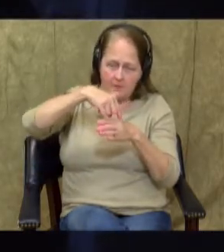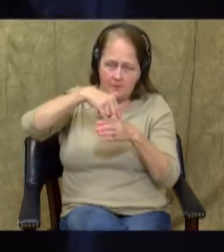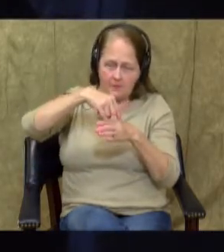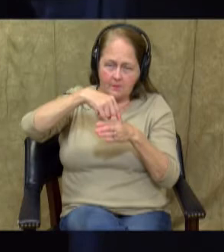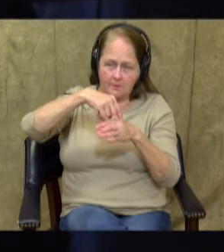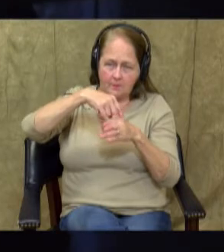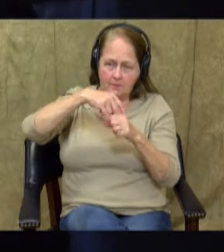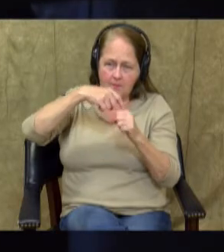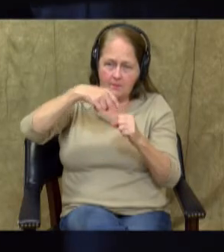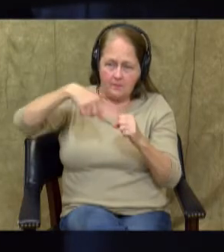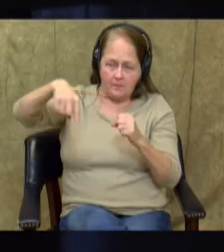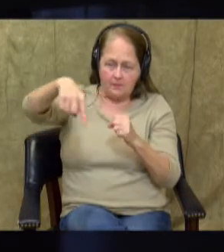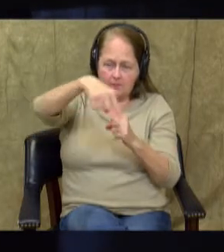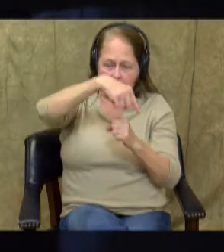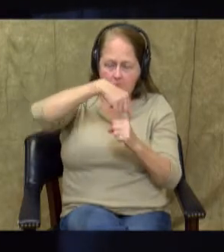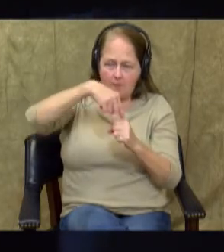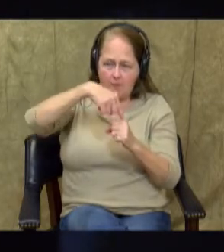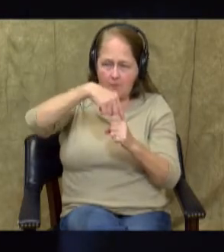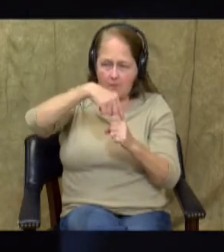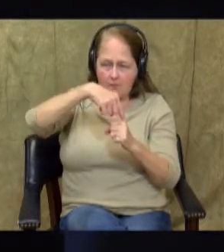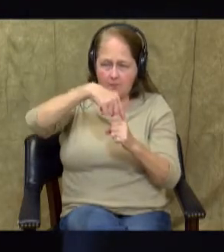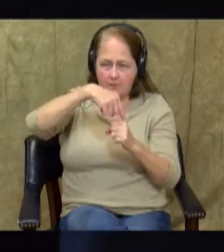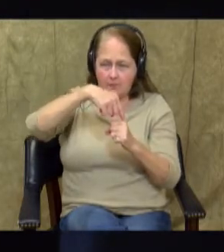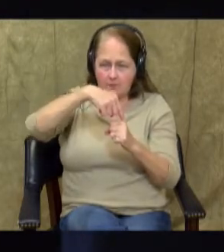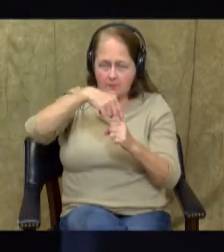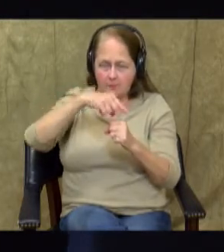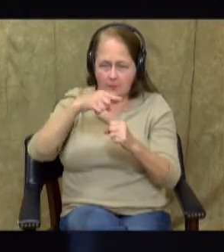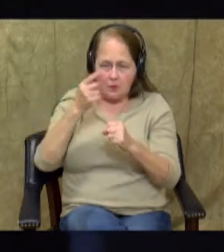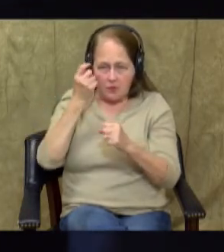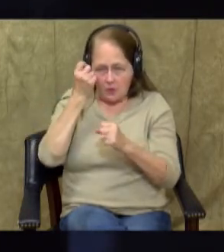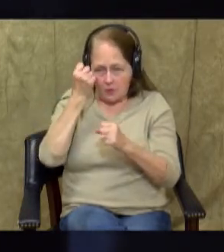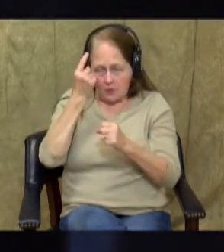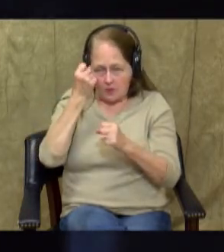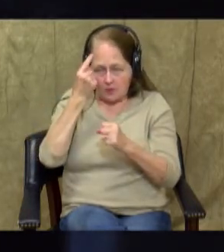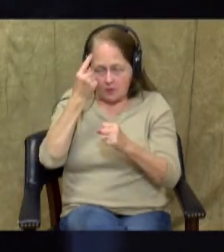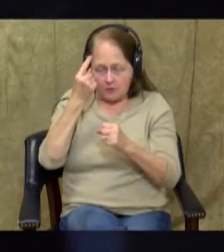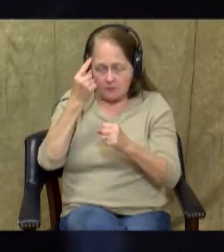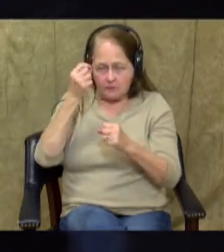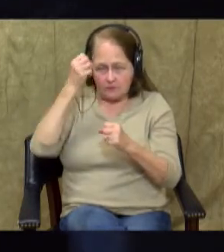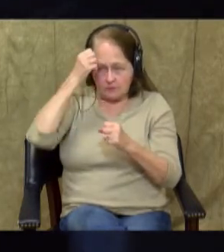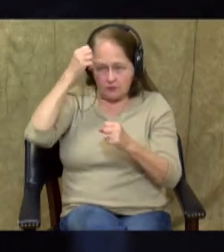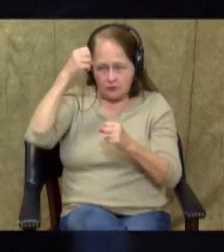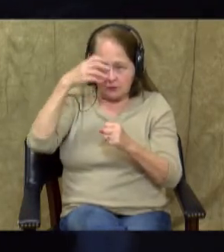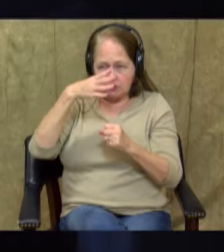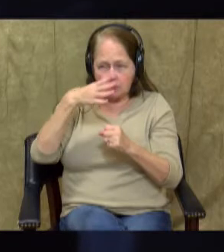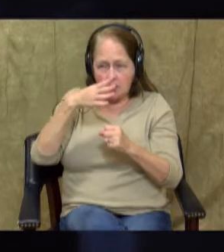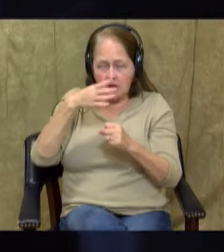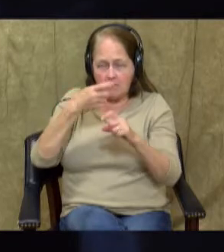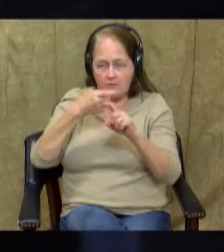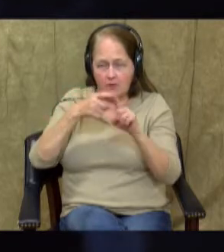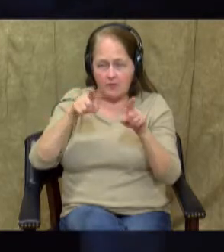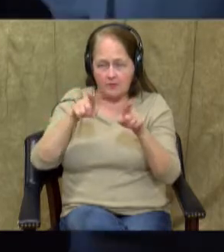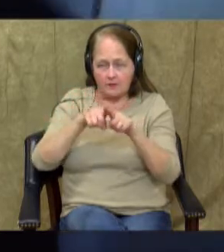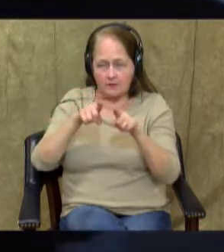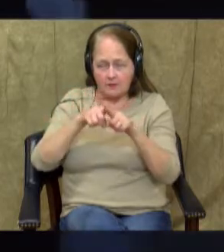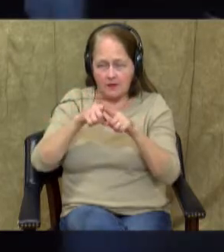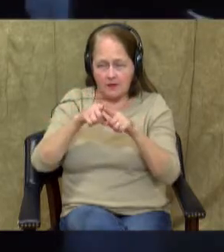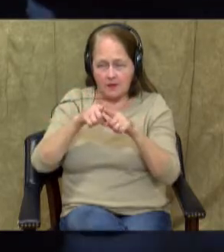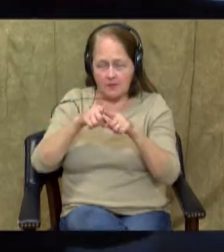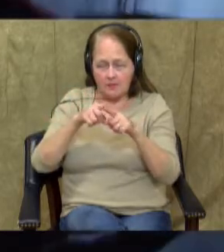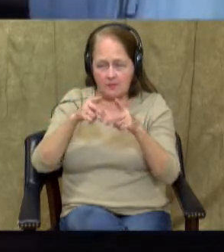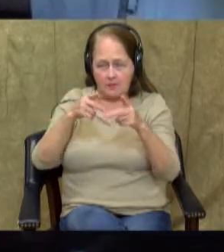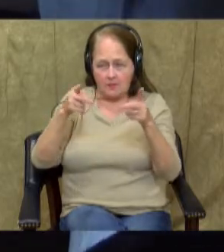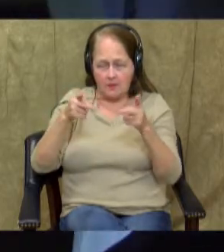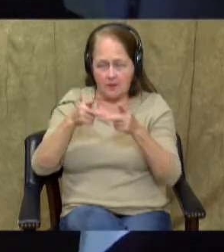I want you to realize is because the sunlight is always coming from the same direction, half the moon